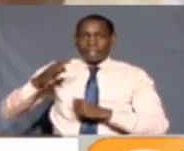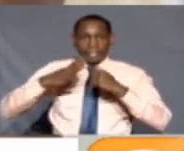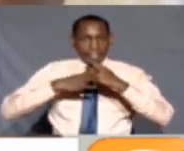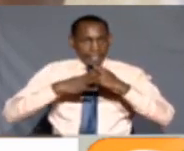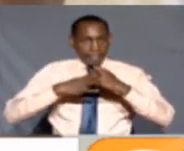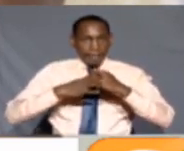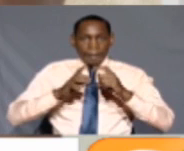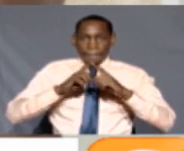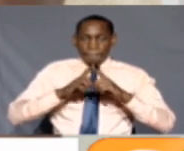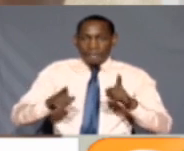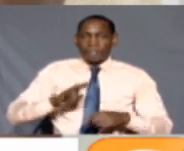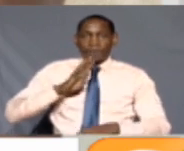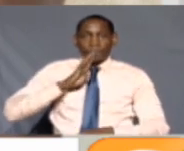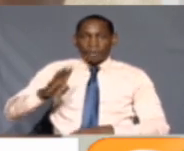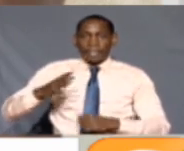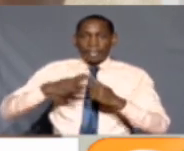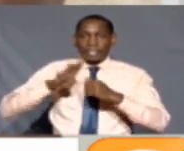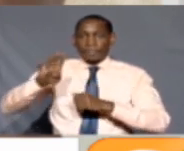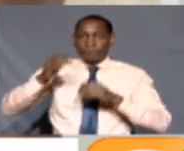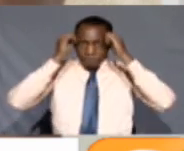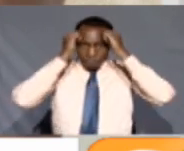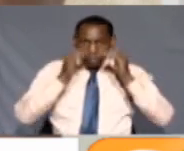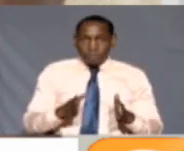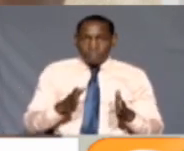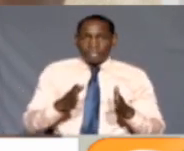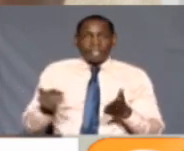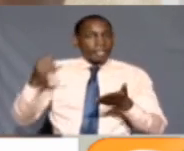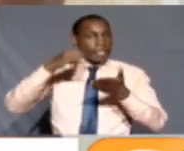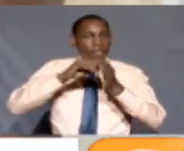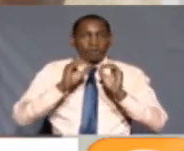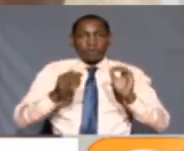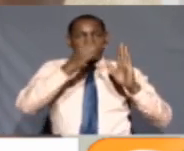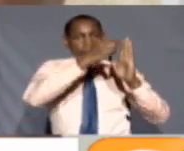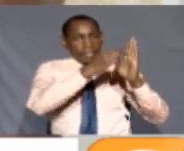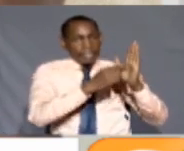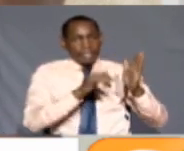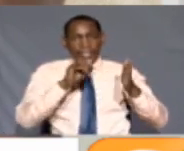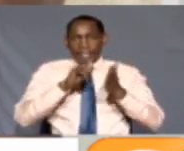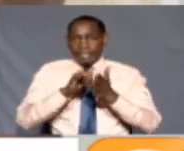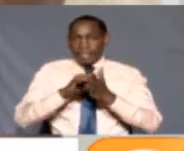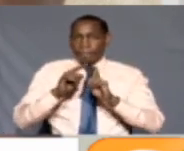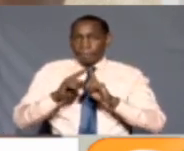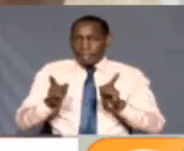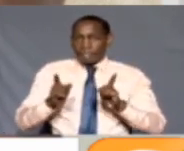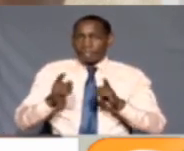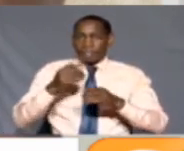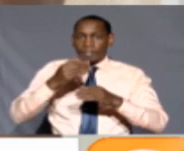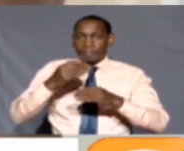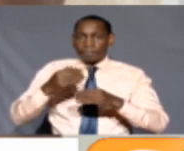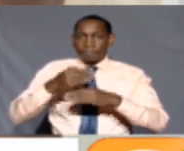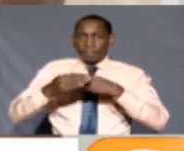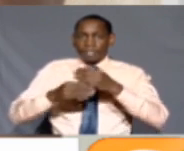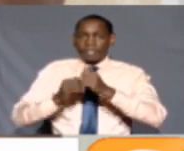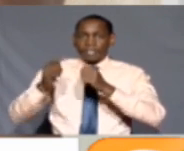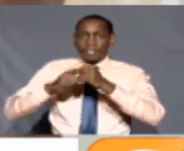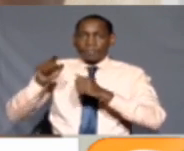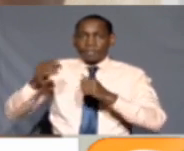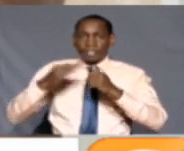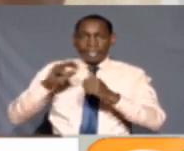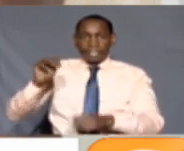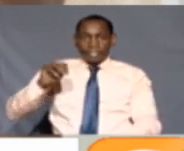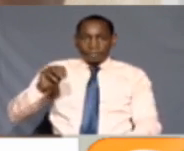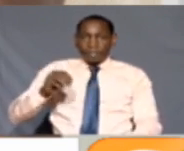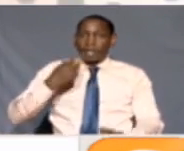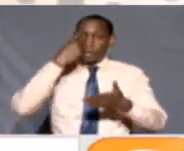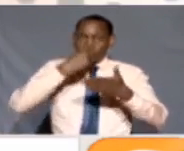9,339, but 494 students were not included in the list, yet they were billed 16.8 million shillings